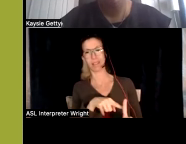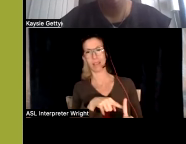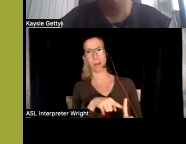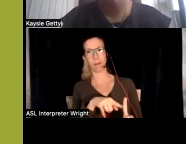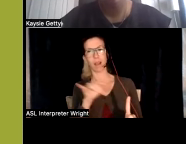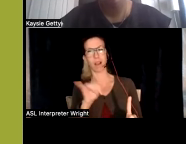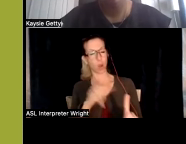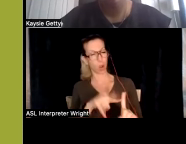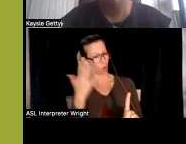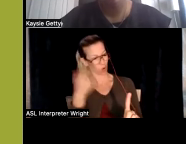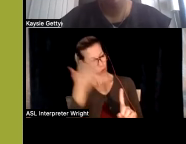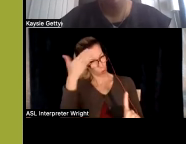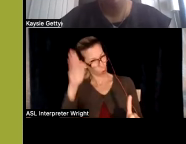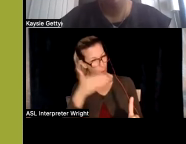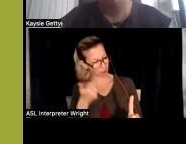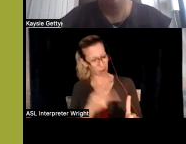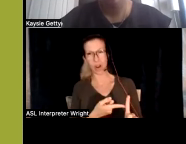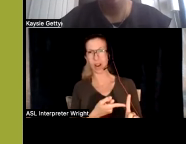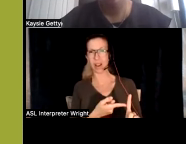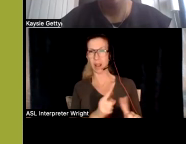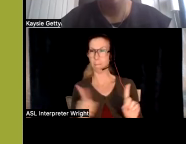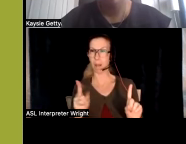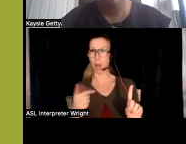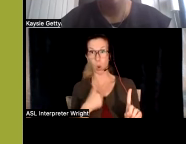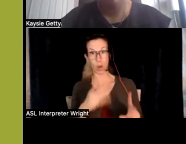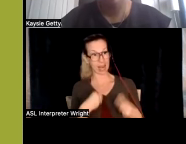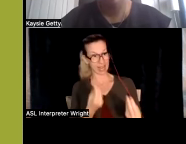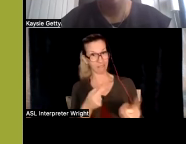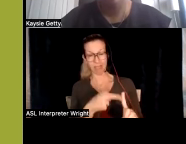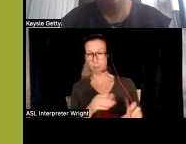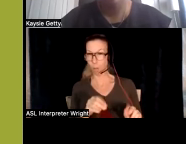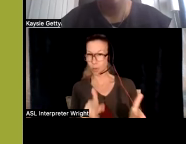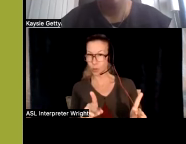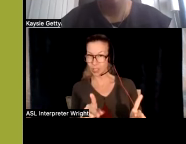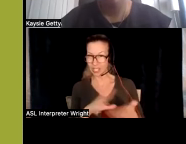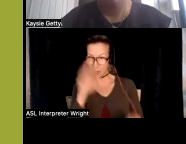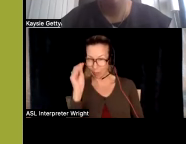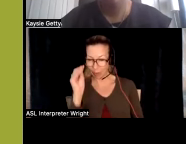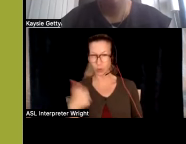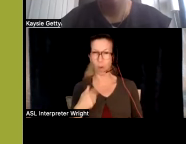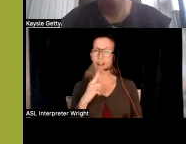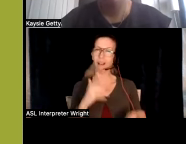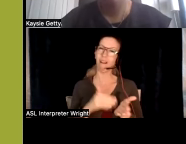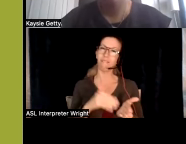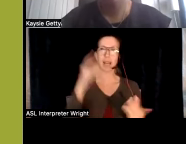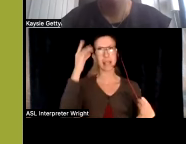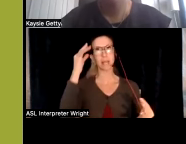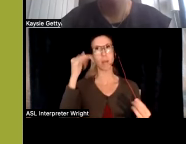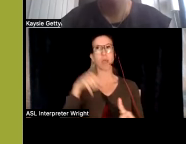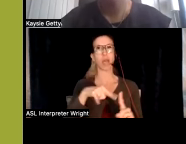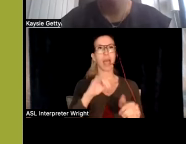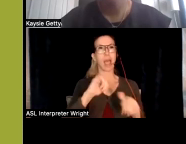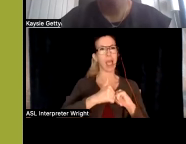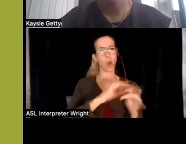how come you don't know better? But are we really giving those chances, right? And so I often think about how that relates to the work that we're doing